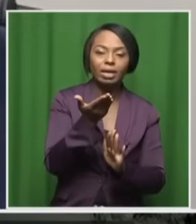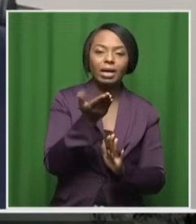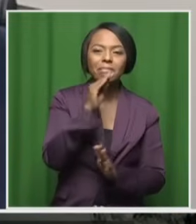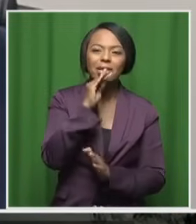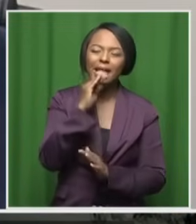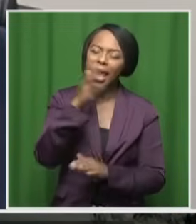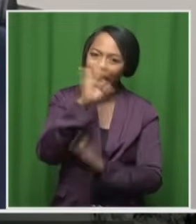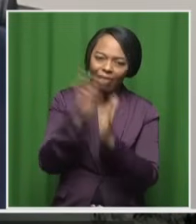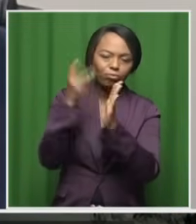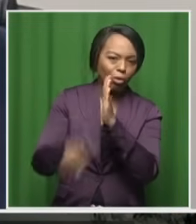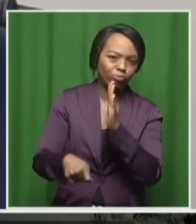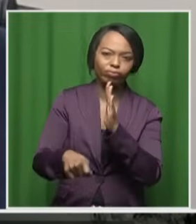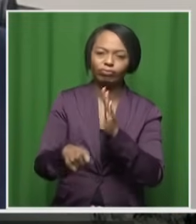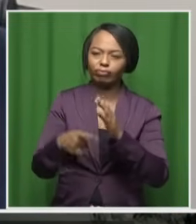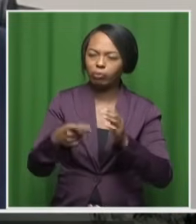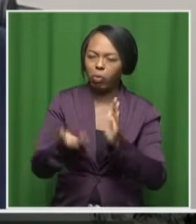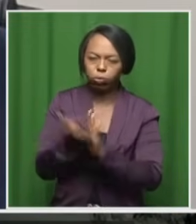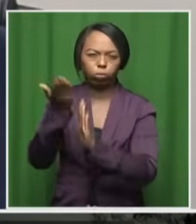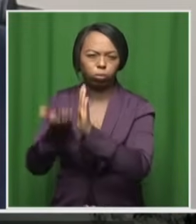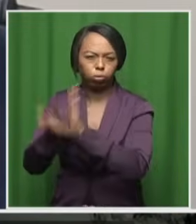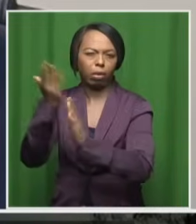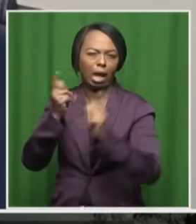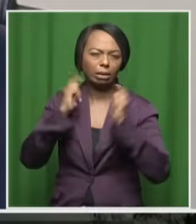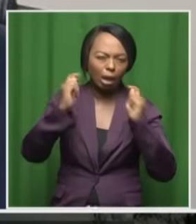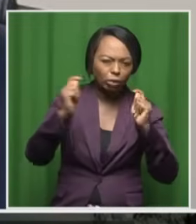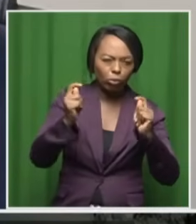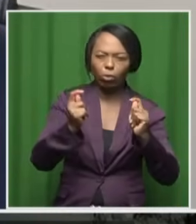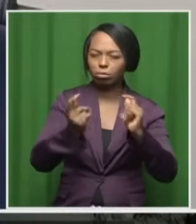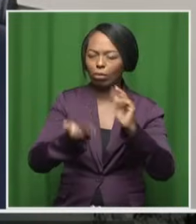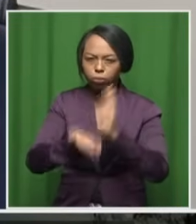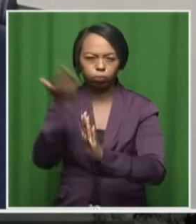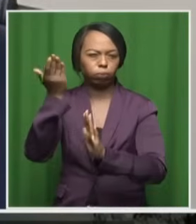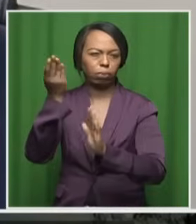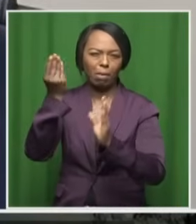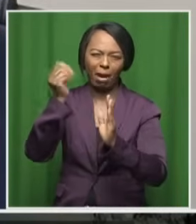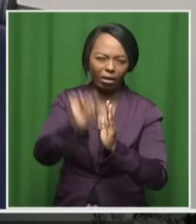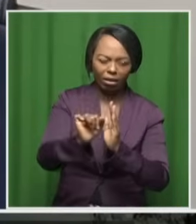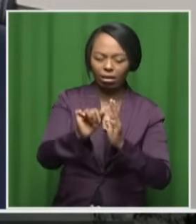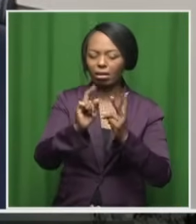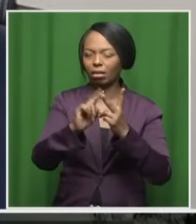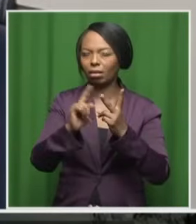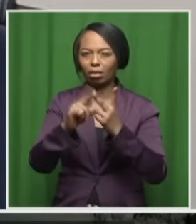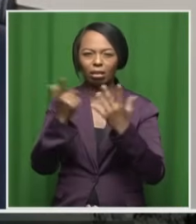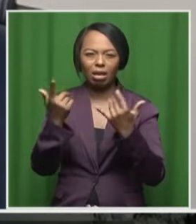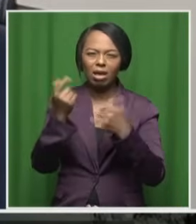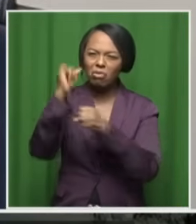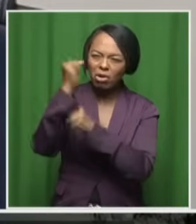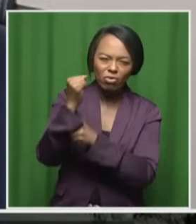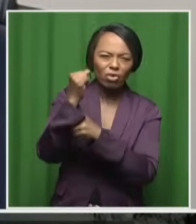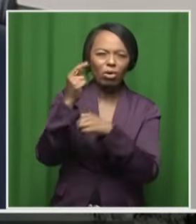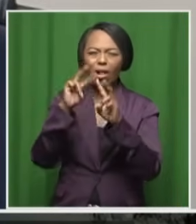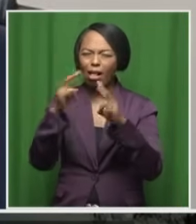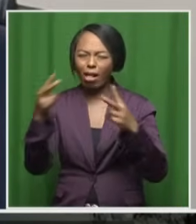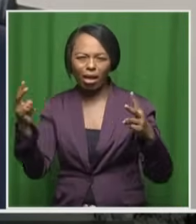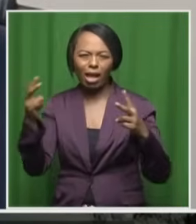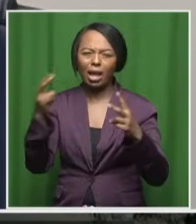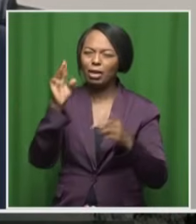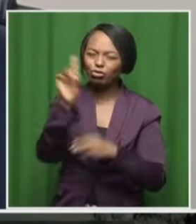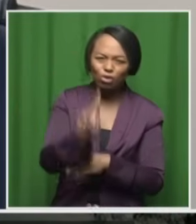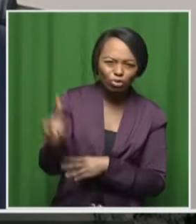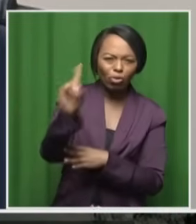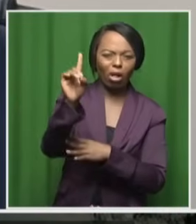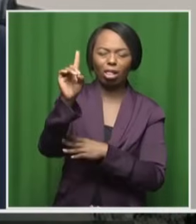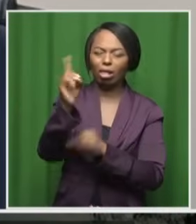costs increase, the cost of transporting this, the cost that it takes to manufacture, from, you know, the diesel that's used